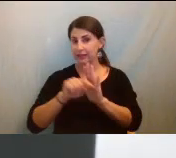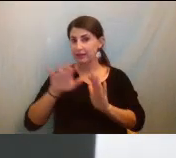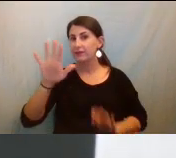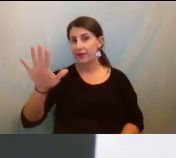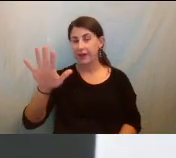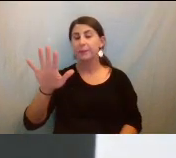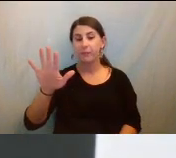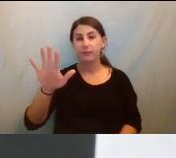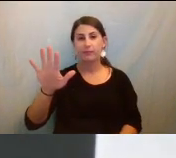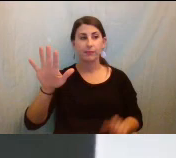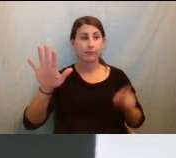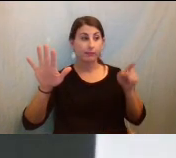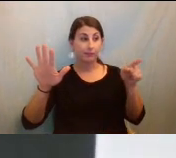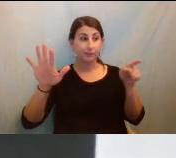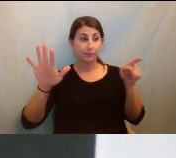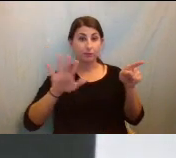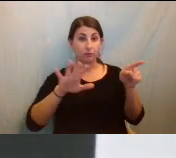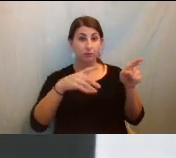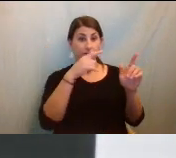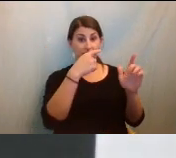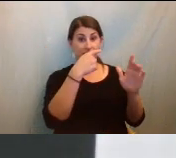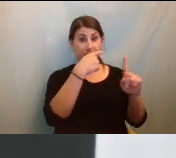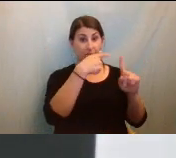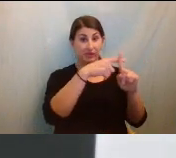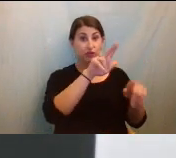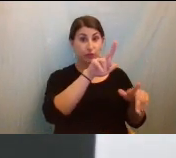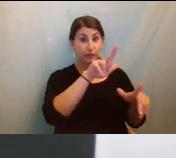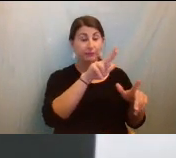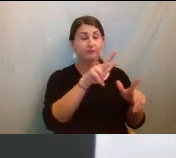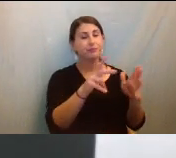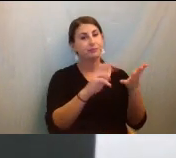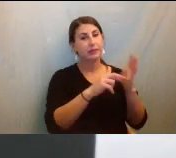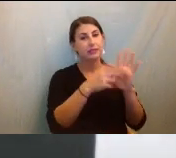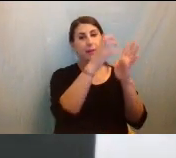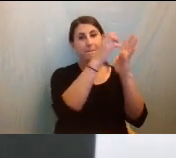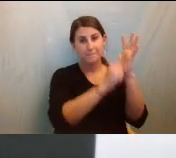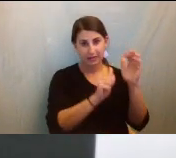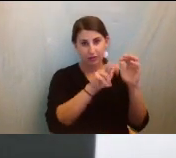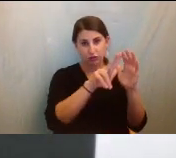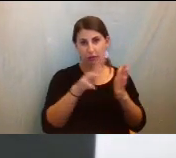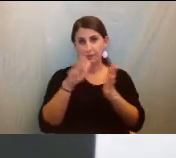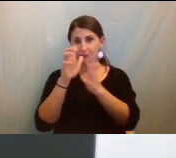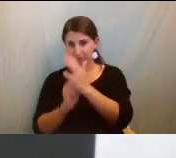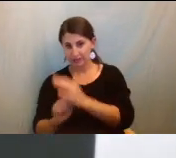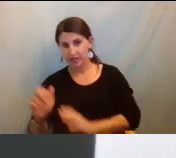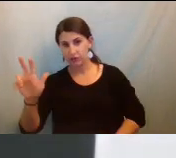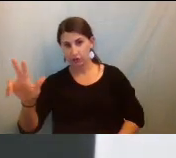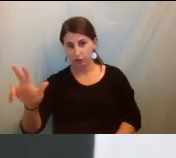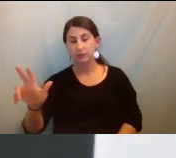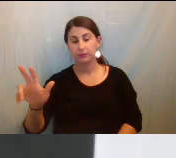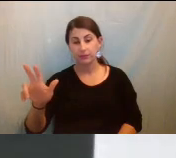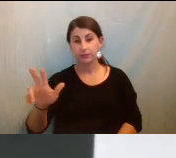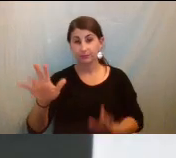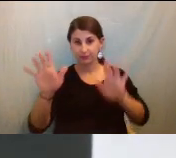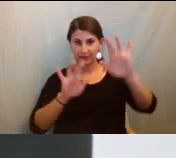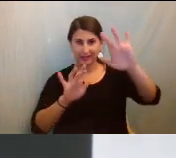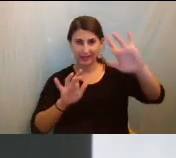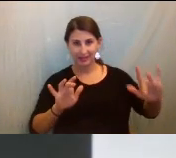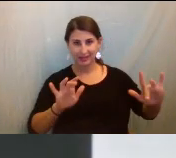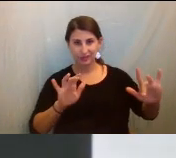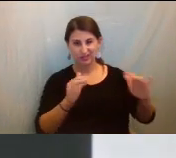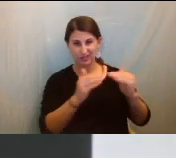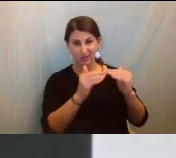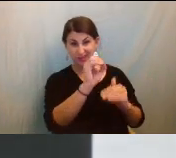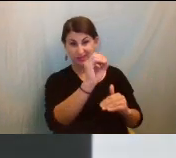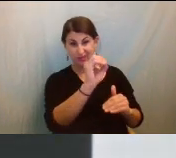equals negative 5. So this is what's being added or subtracted. So I'm going to minus 3 on both sides.